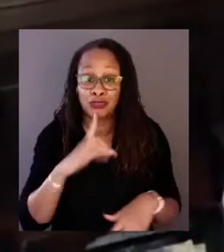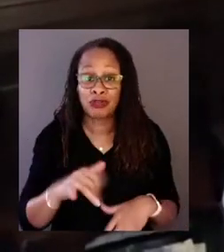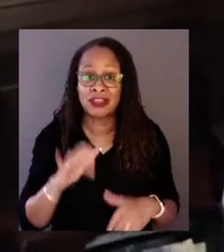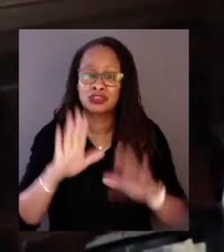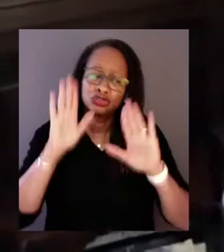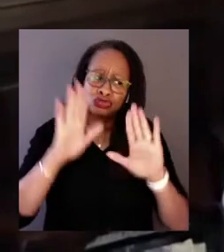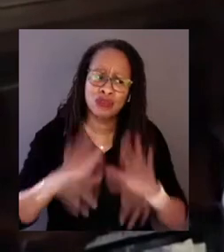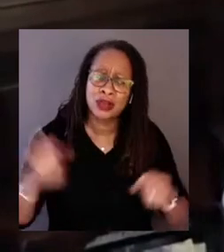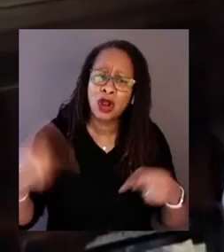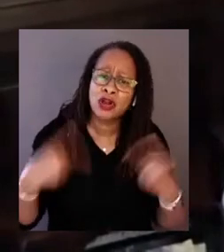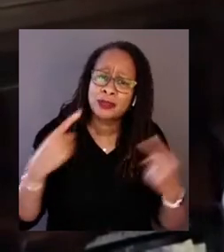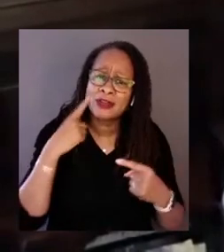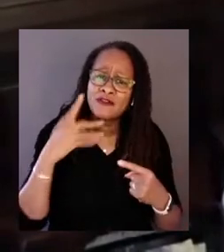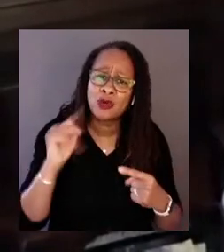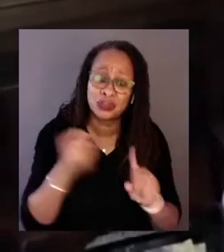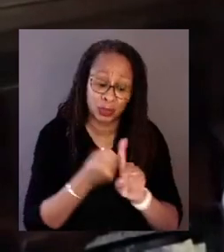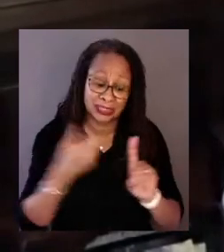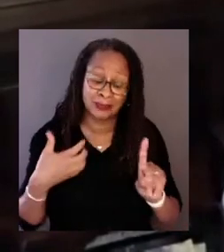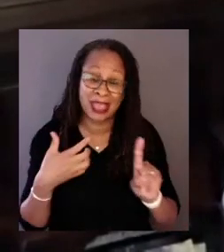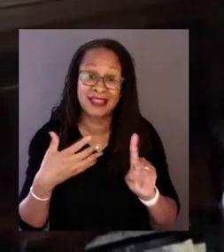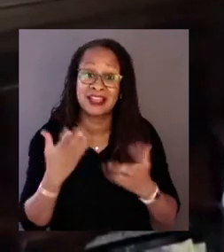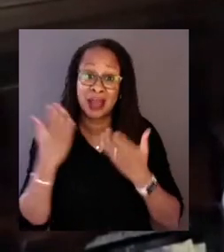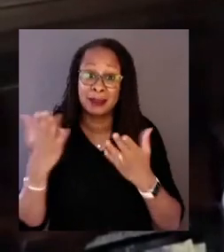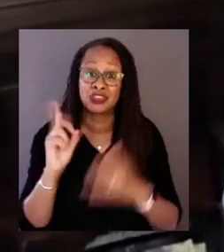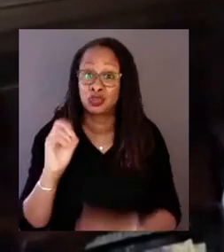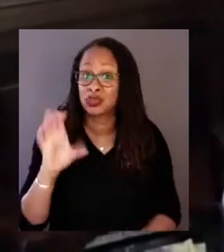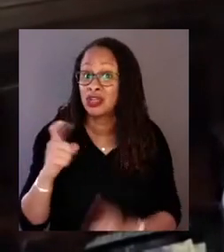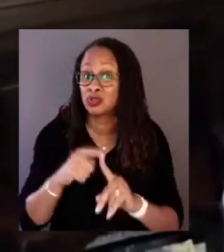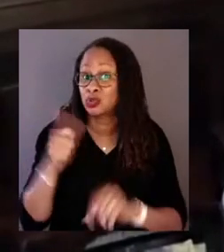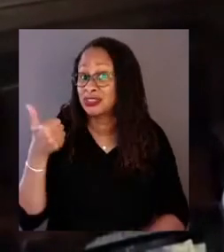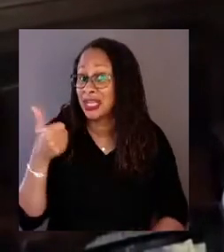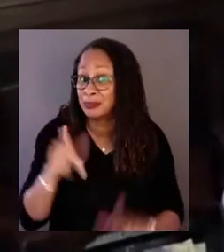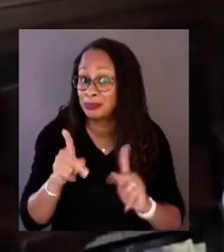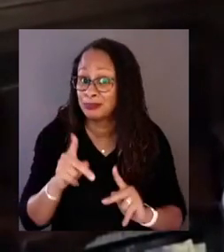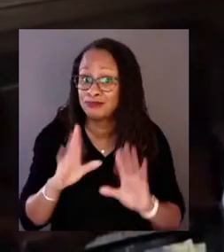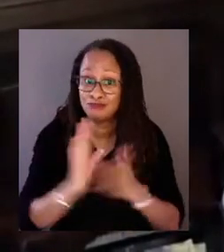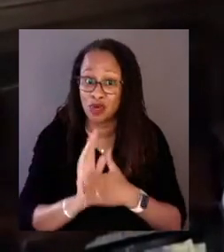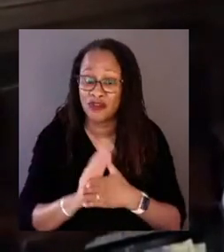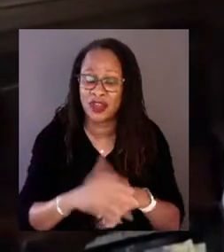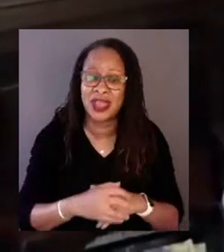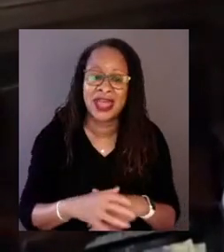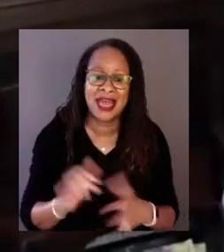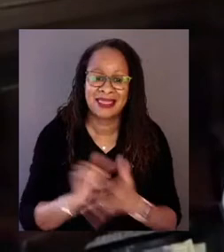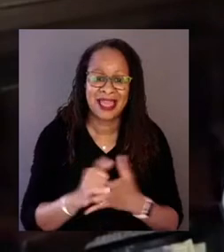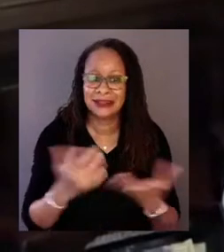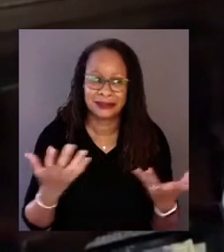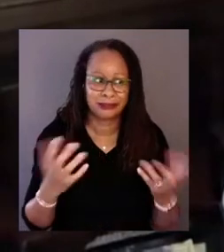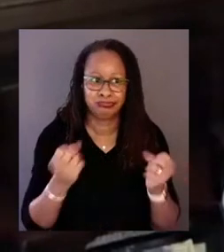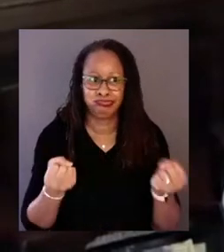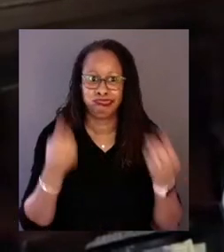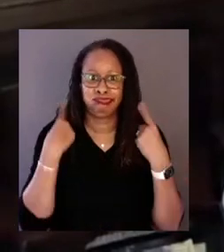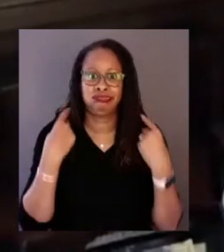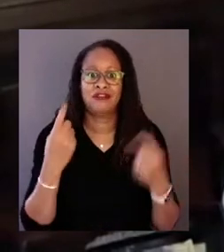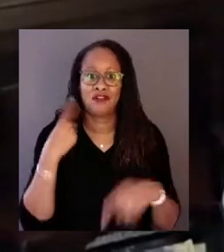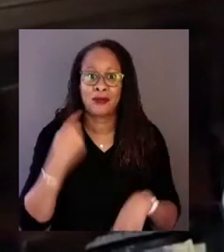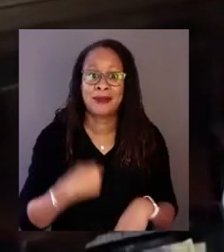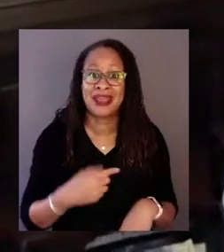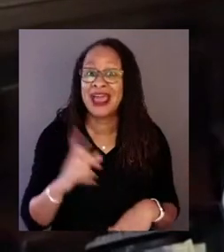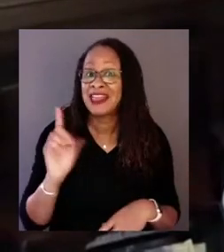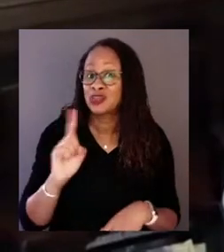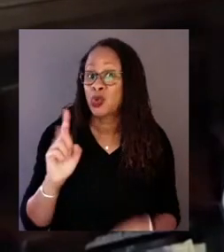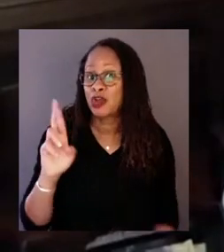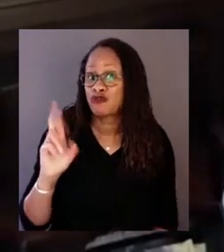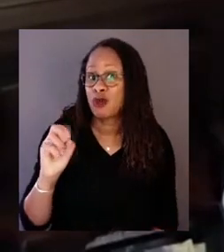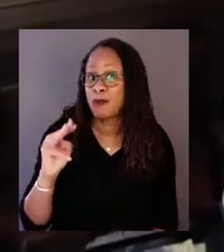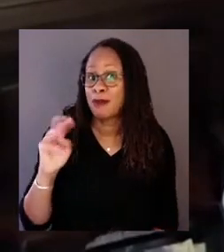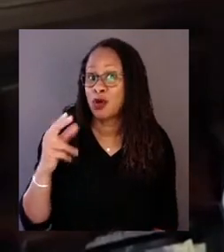it. How it happens is totally beyond me. I mean, that's where Ramona on the executive committee comes into play. I said to her the other day, I was like,